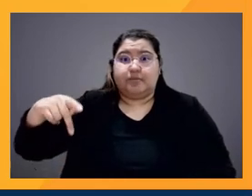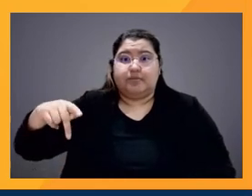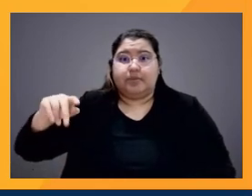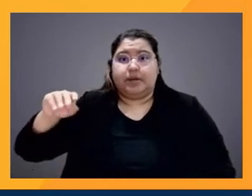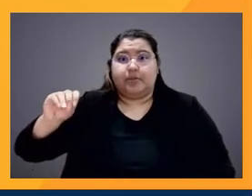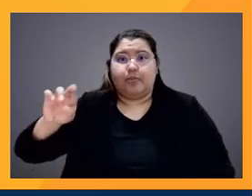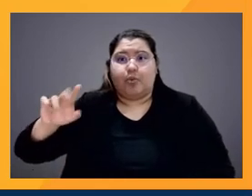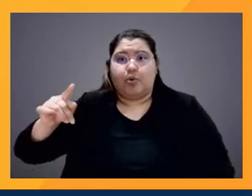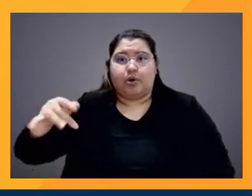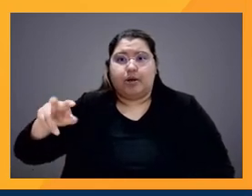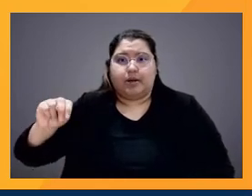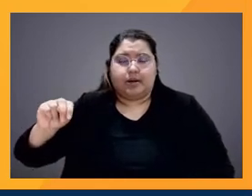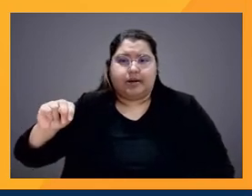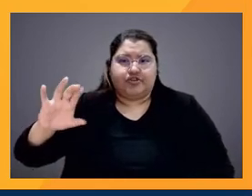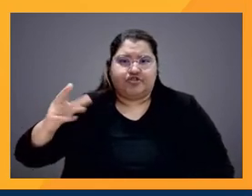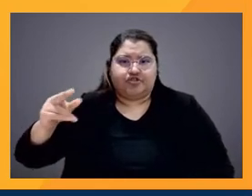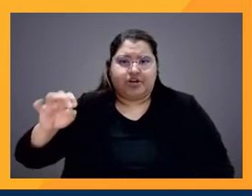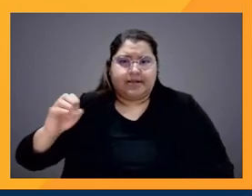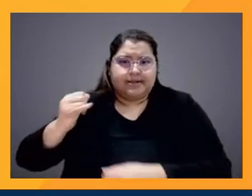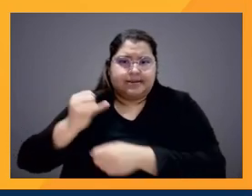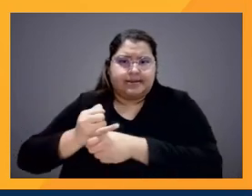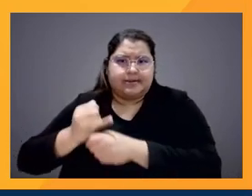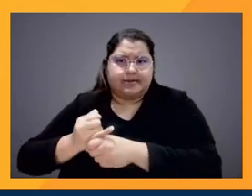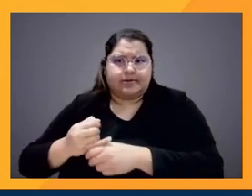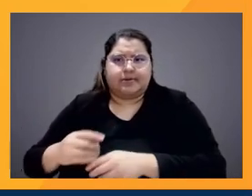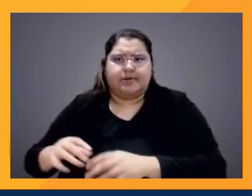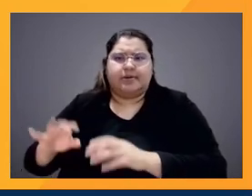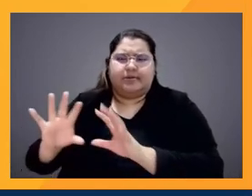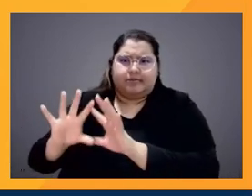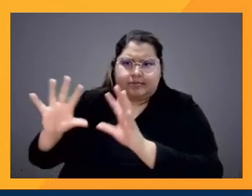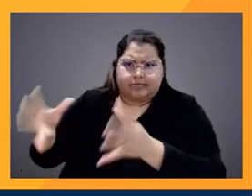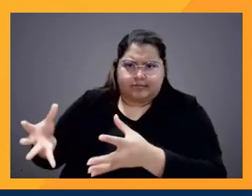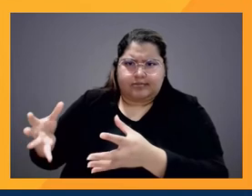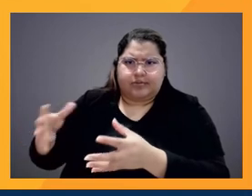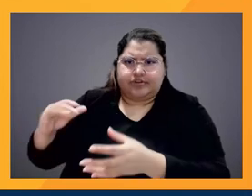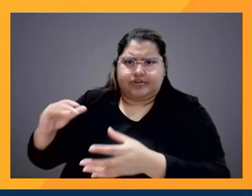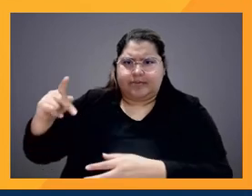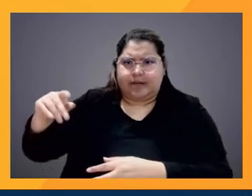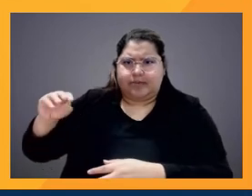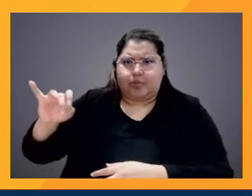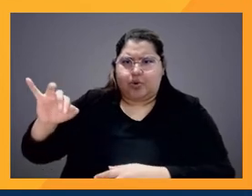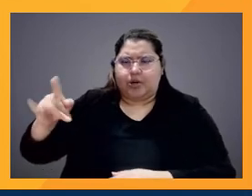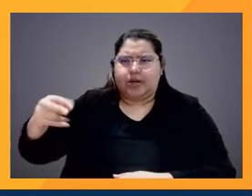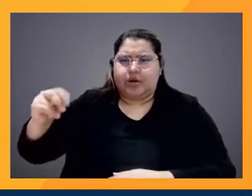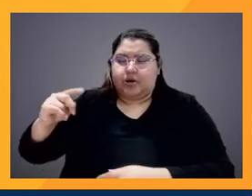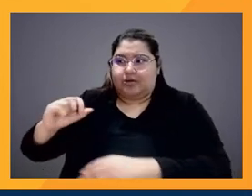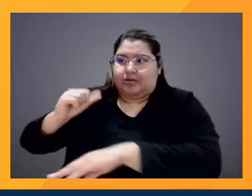even, AARP, it's going to take, they say it's going to take a village, but it really is. And I think